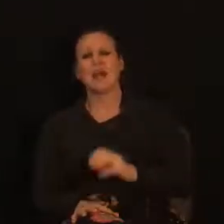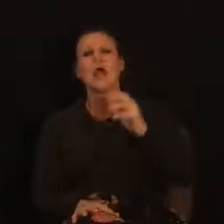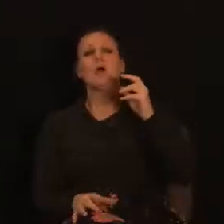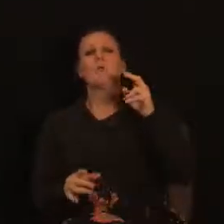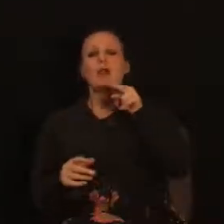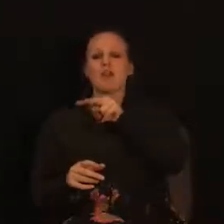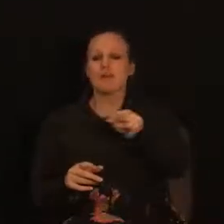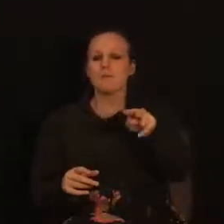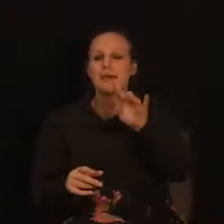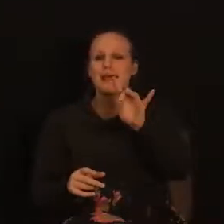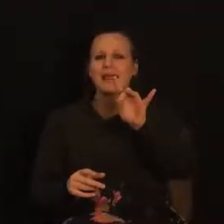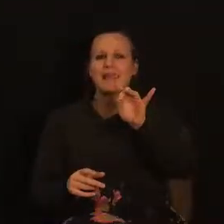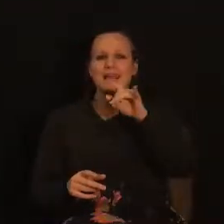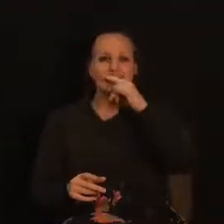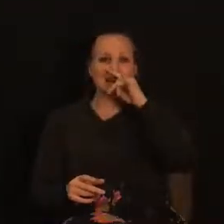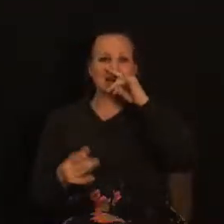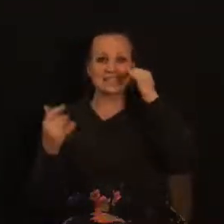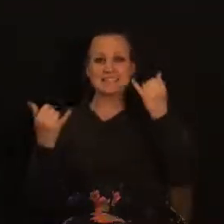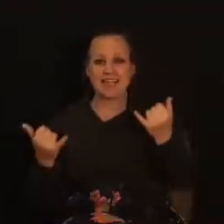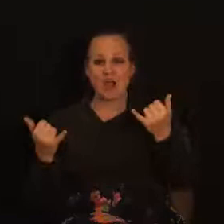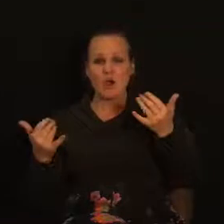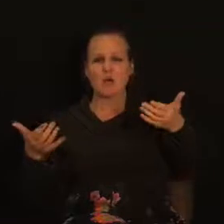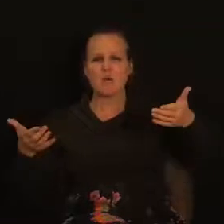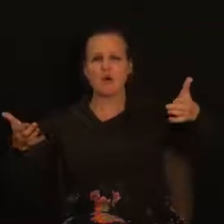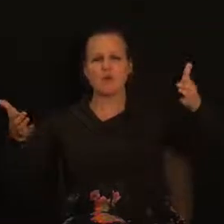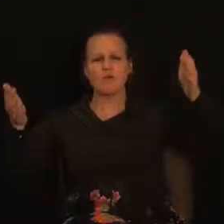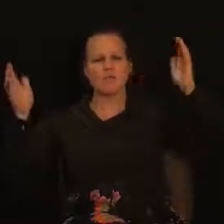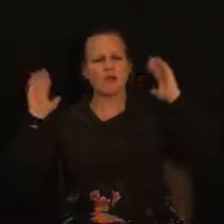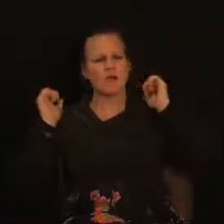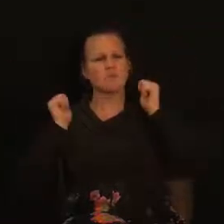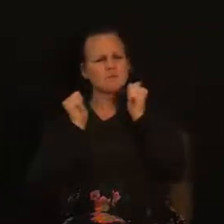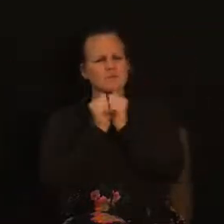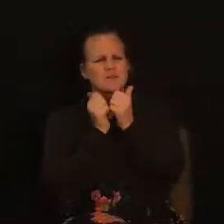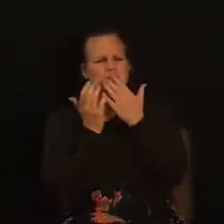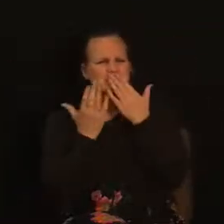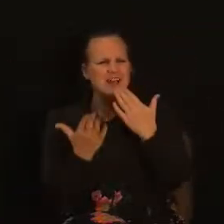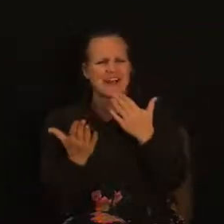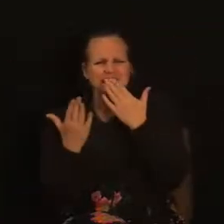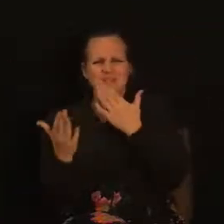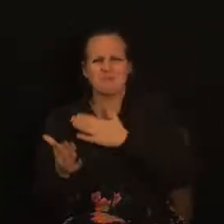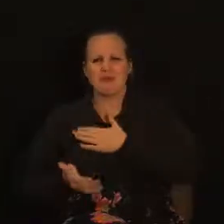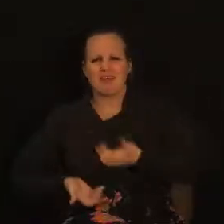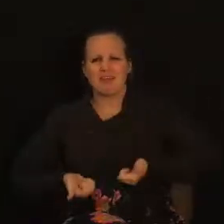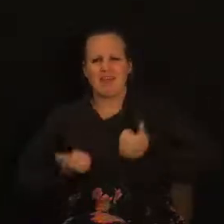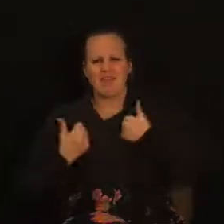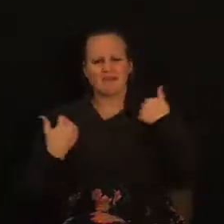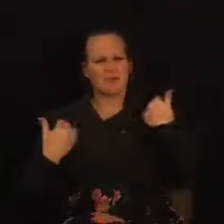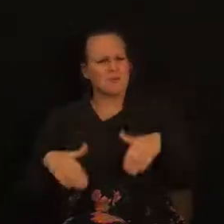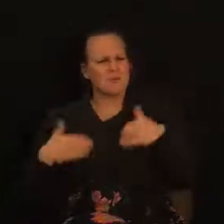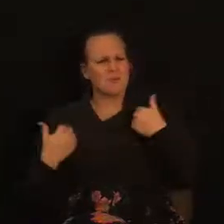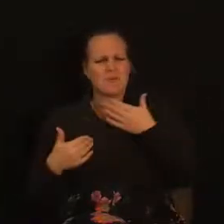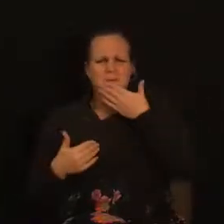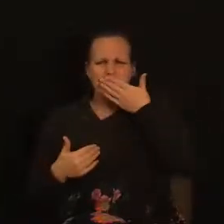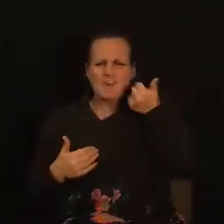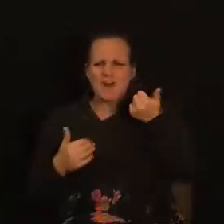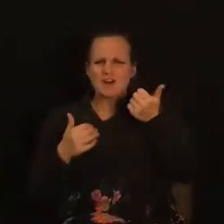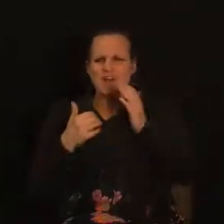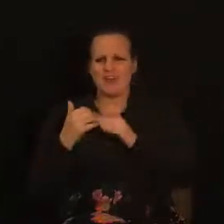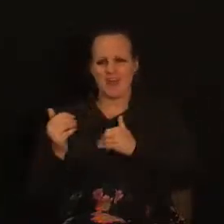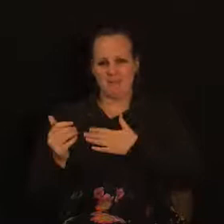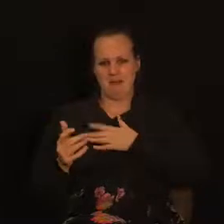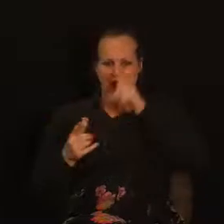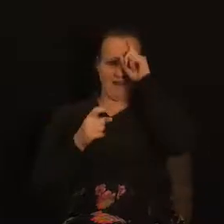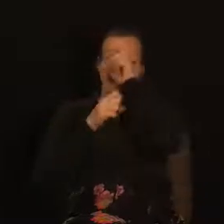look at my 8 kids now, I'm overwhelmed with gratitude because my life is so much better than what I could have